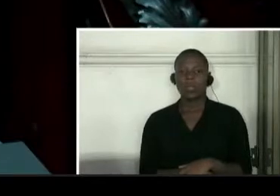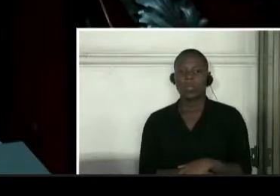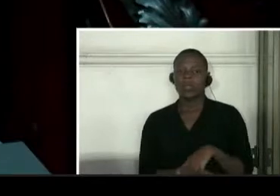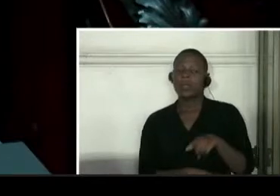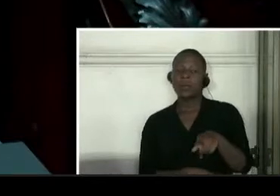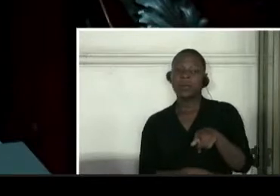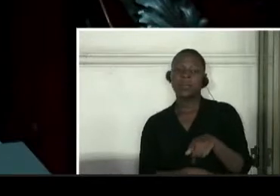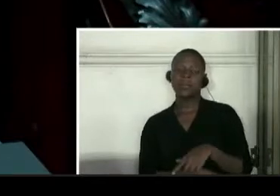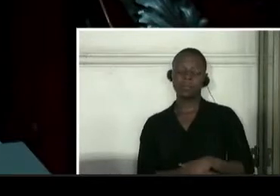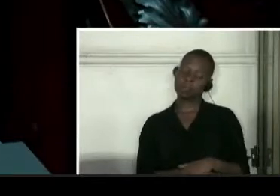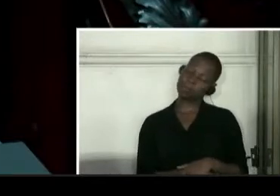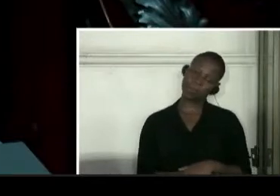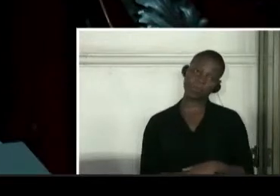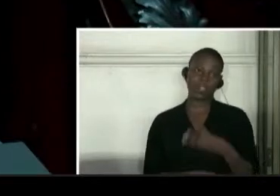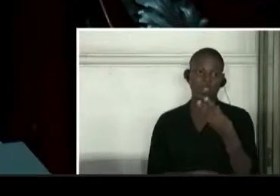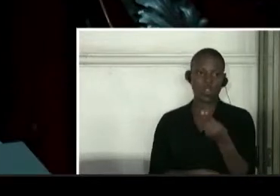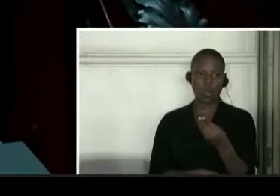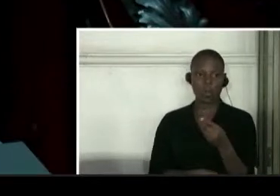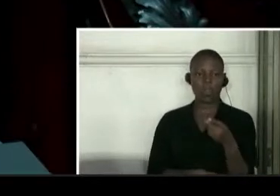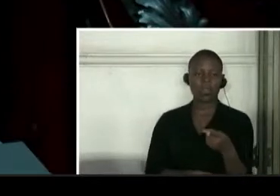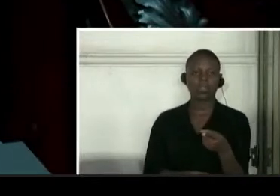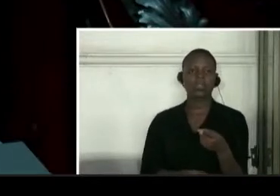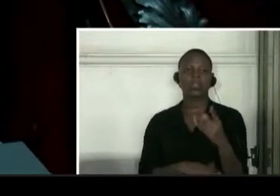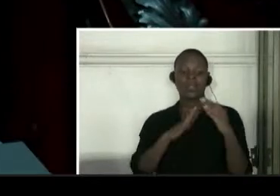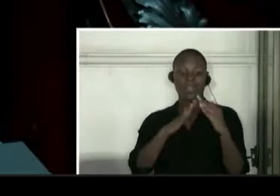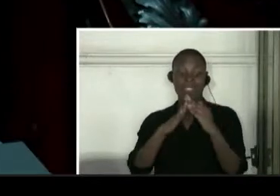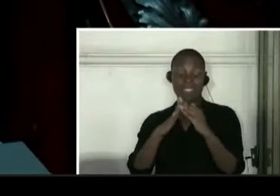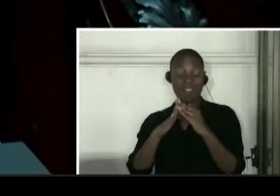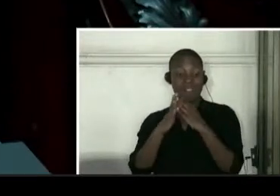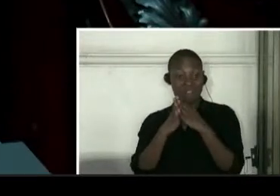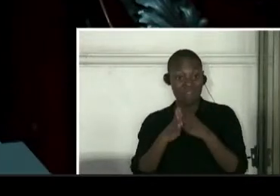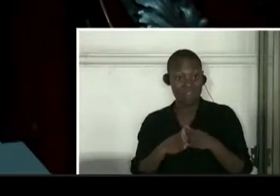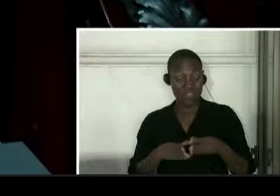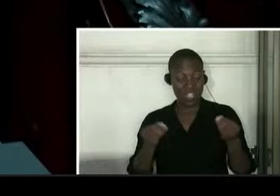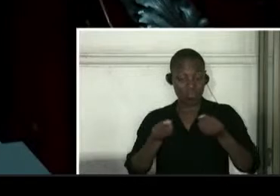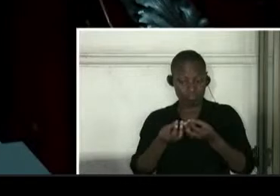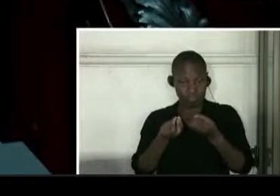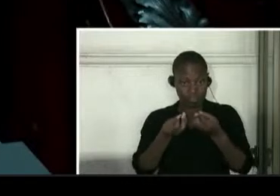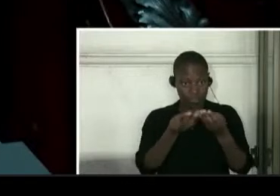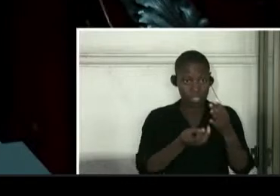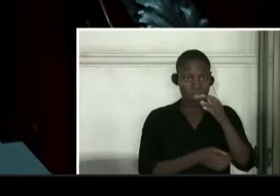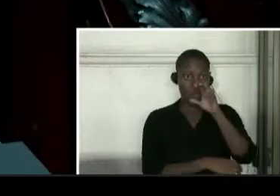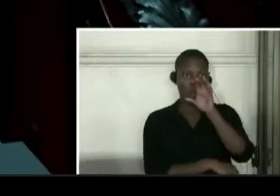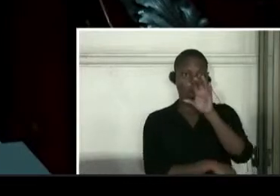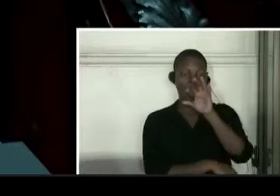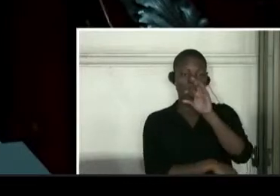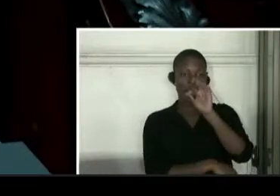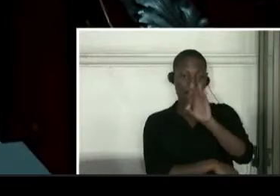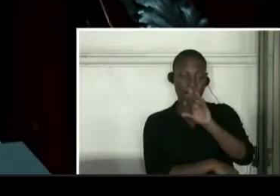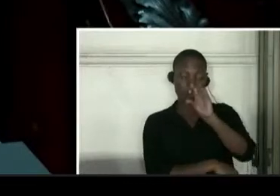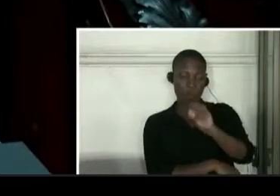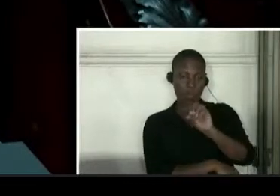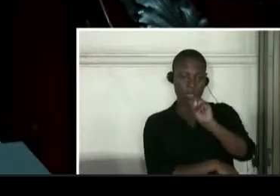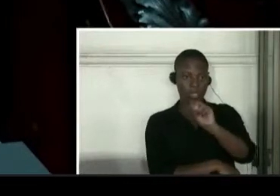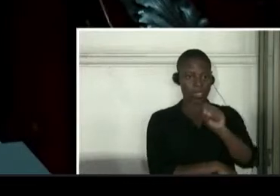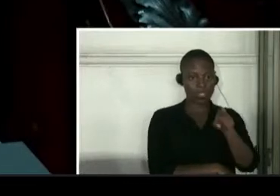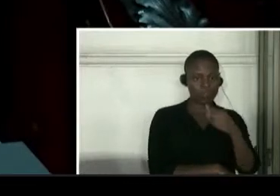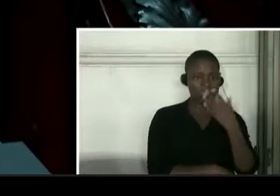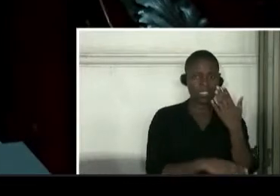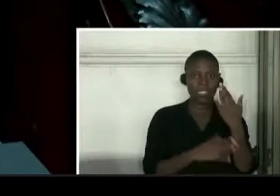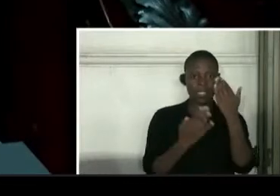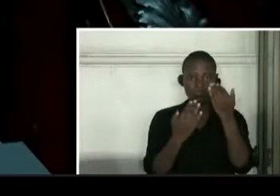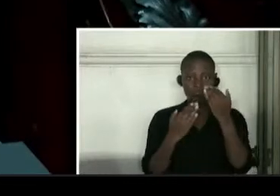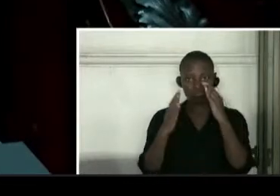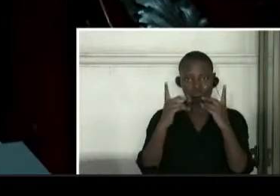The number of houses units delivered through the OSS intervention for vulnerable groups has a target of